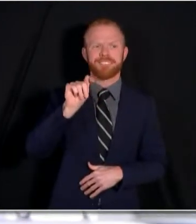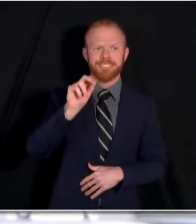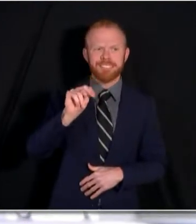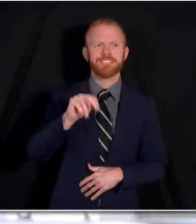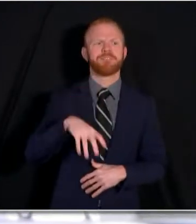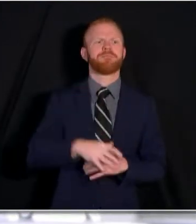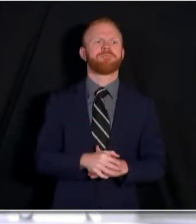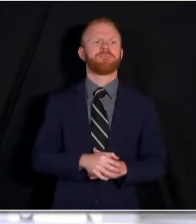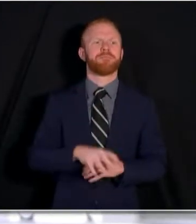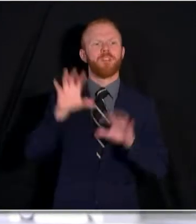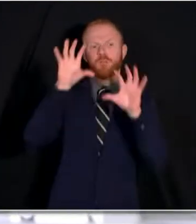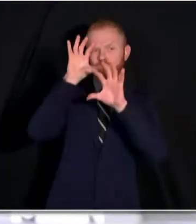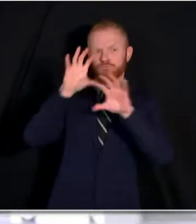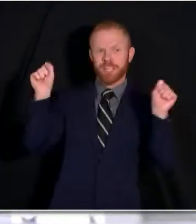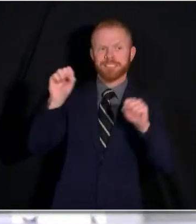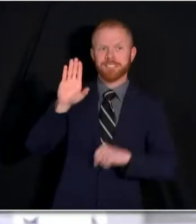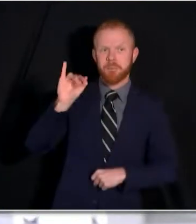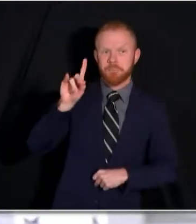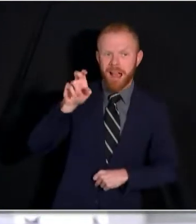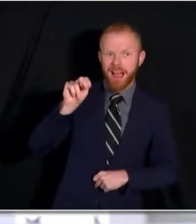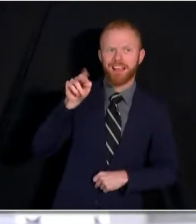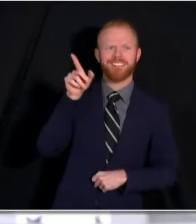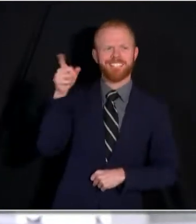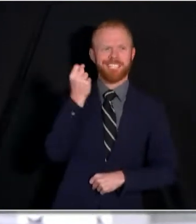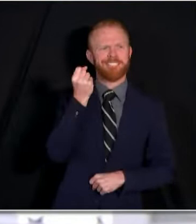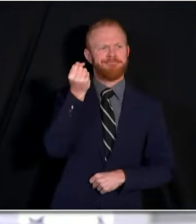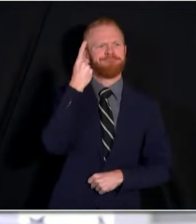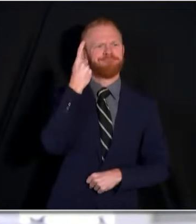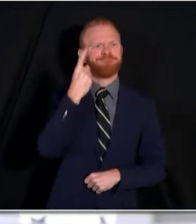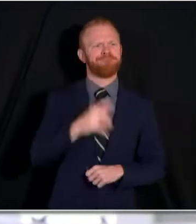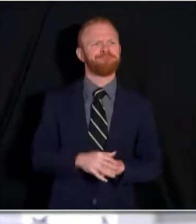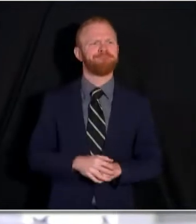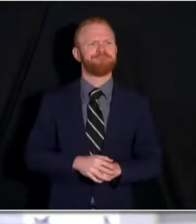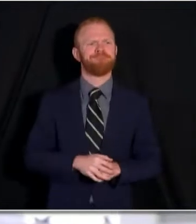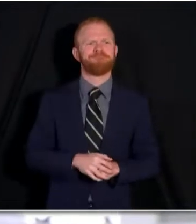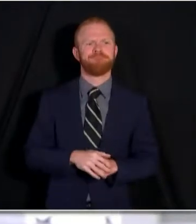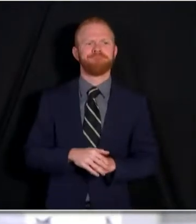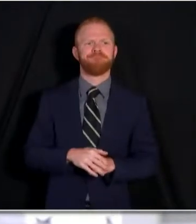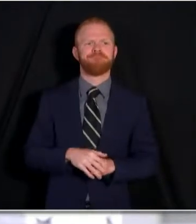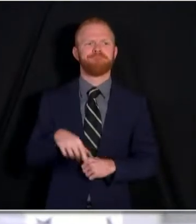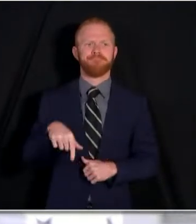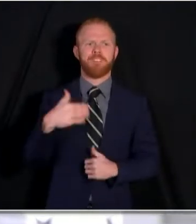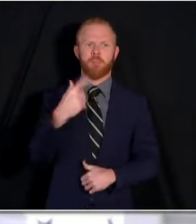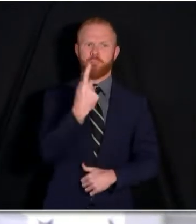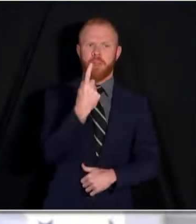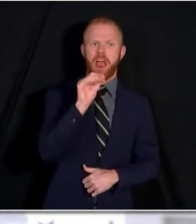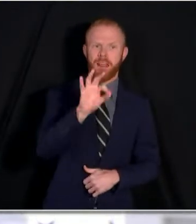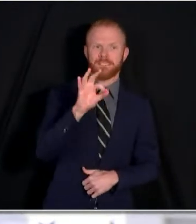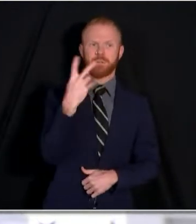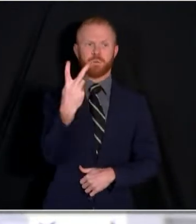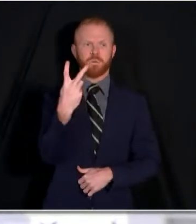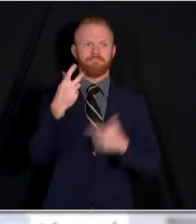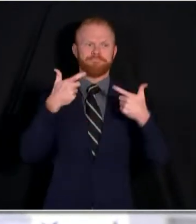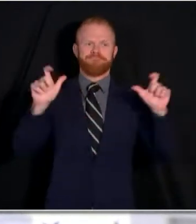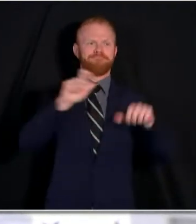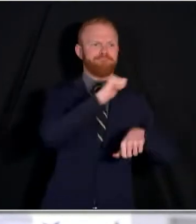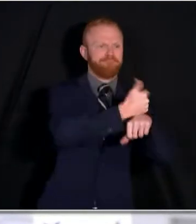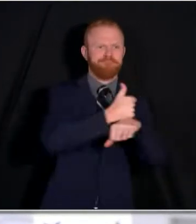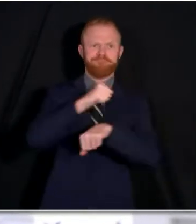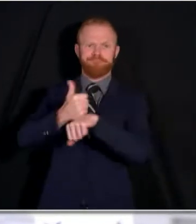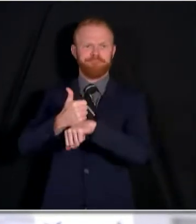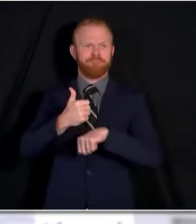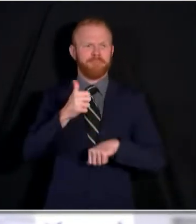Biden administration gets it, and they're getting it done. This is one of 2 sites now here in the state of California